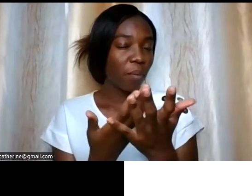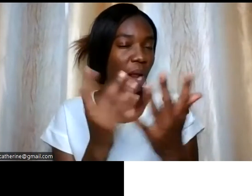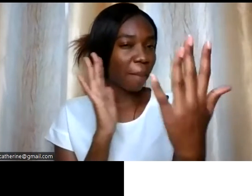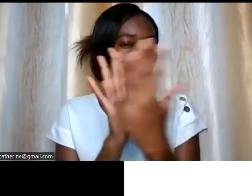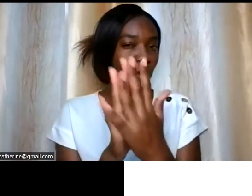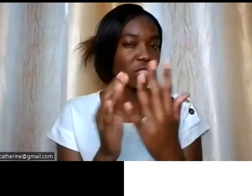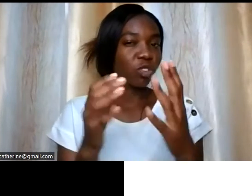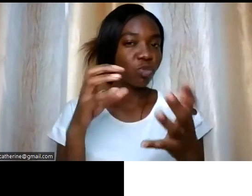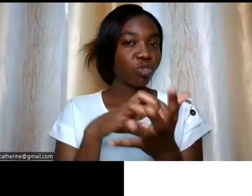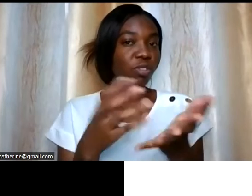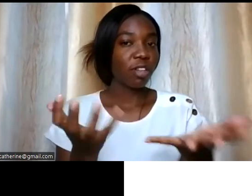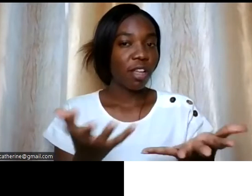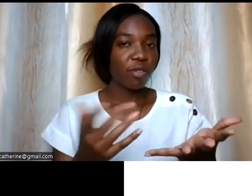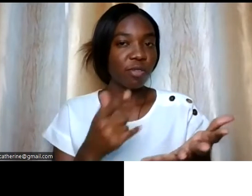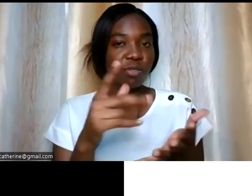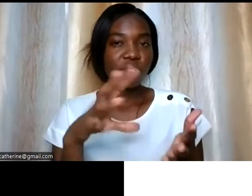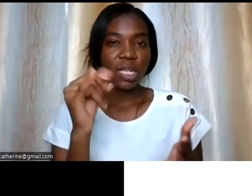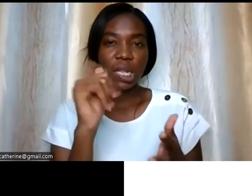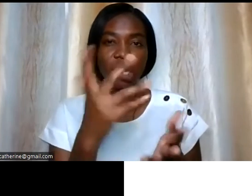it?